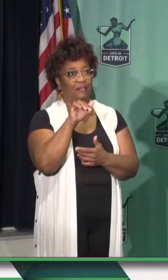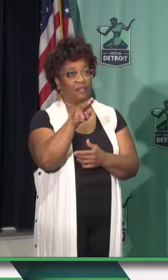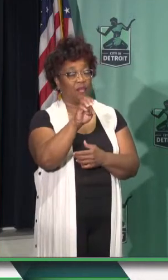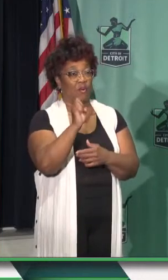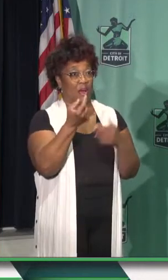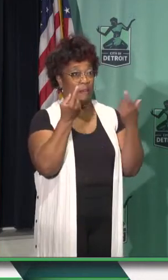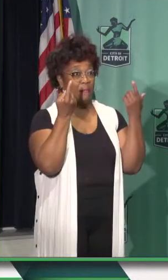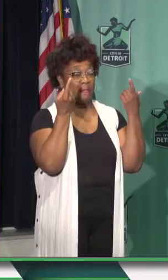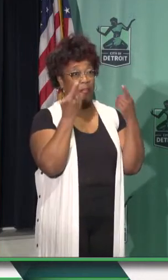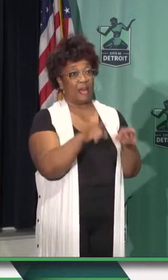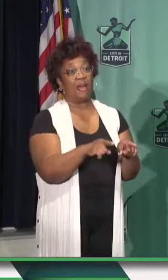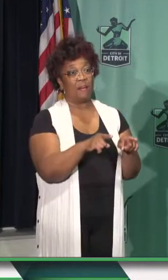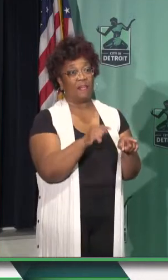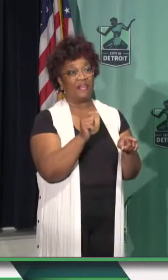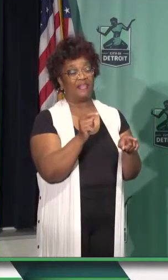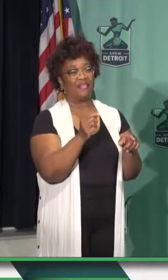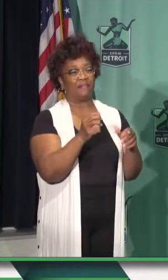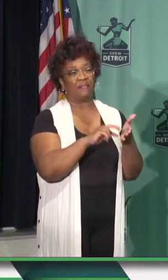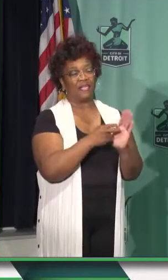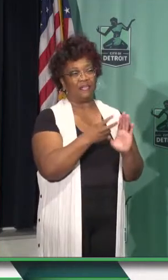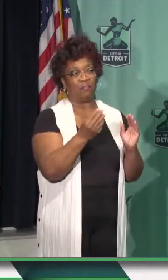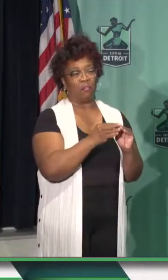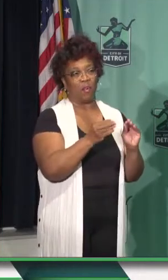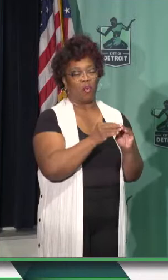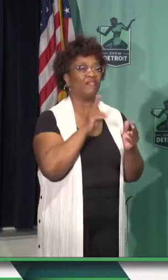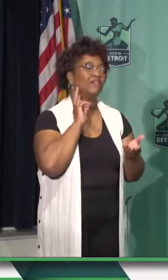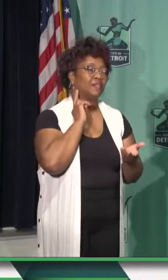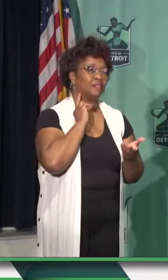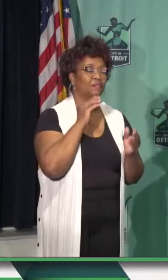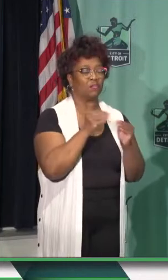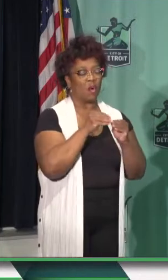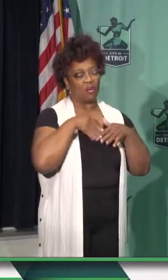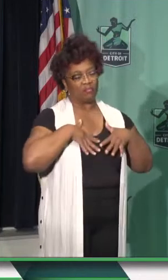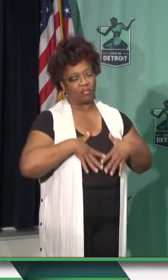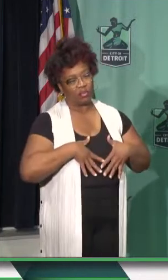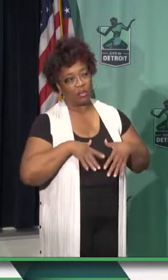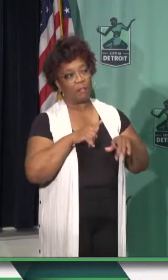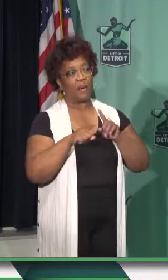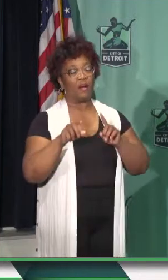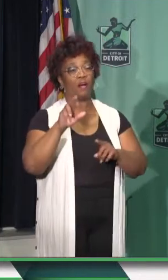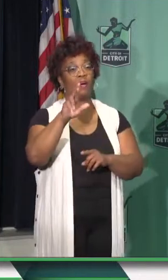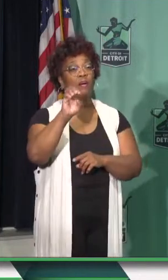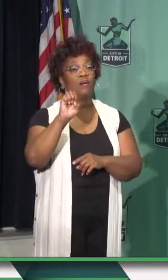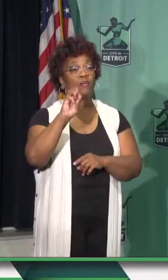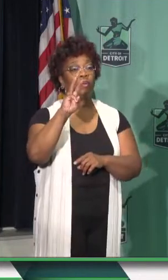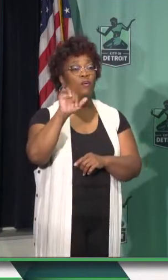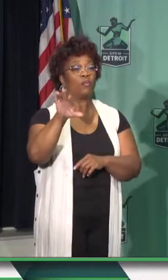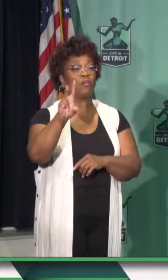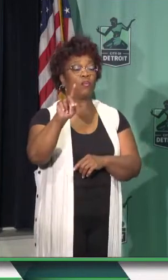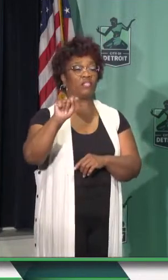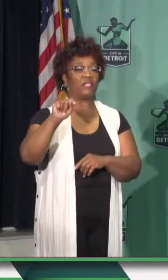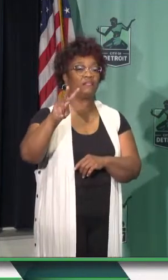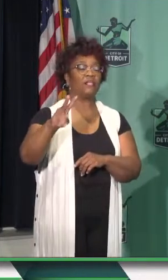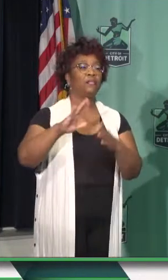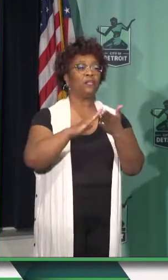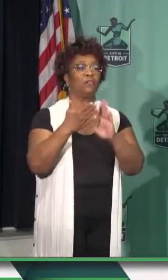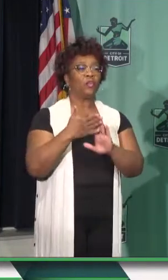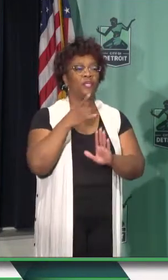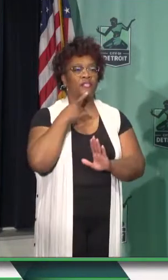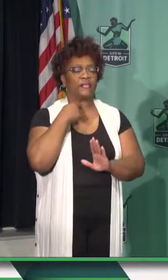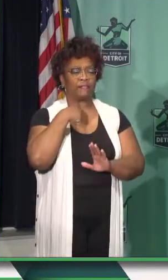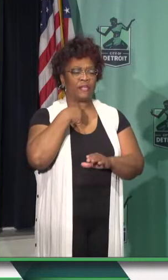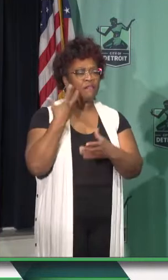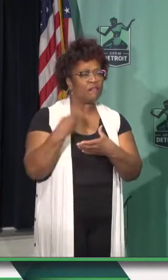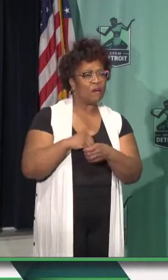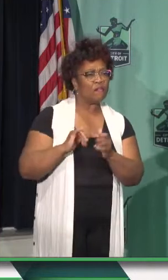it's really, you got more victims. But with Rewards TV, community members say, well, how can we get involved? What can we do? And so